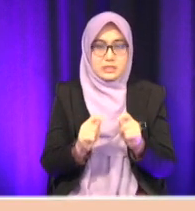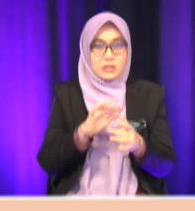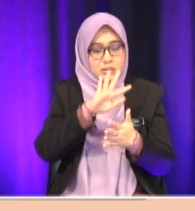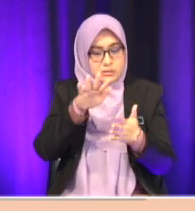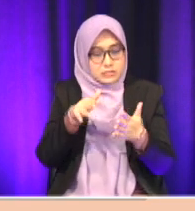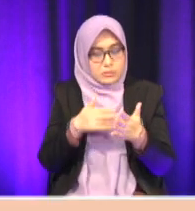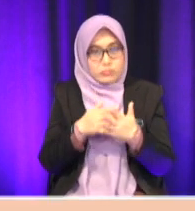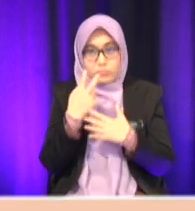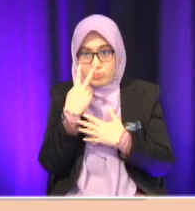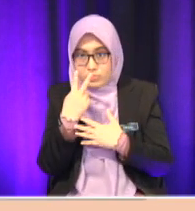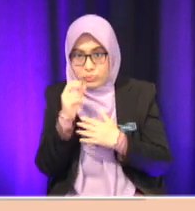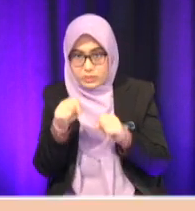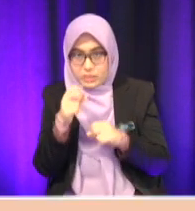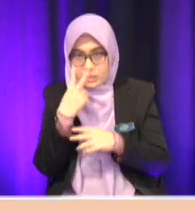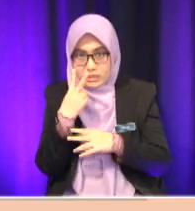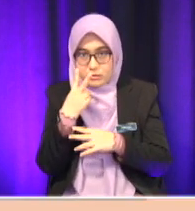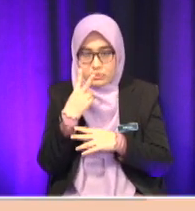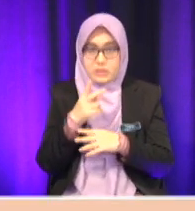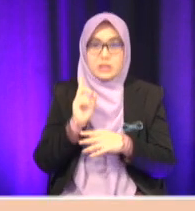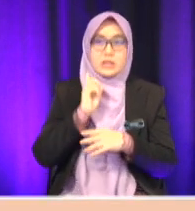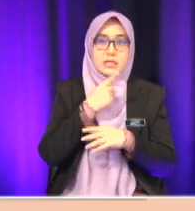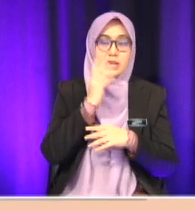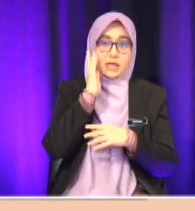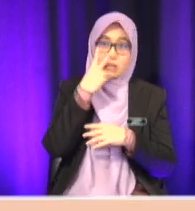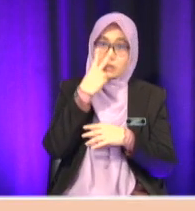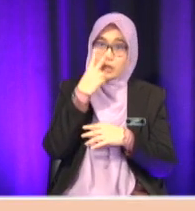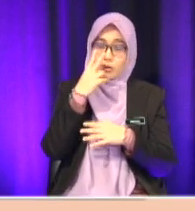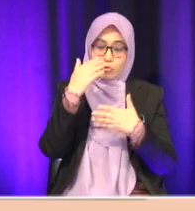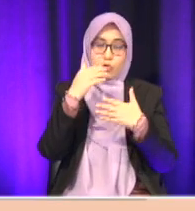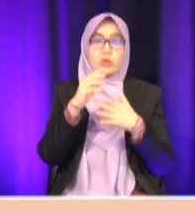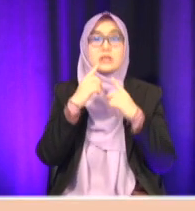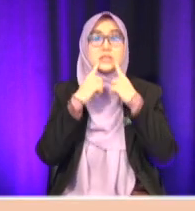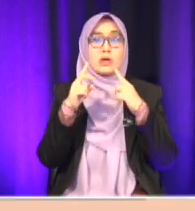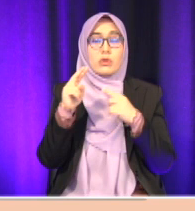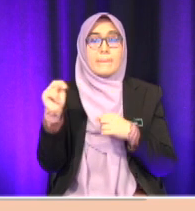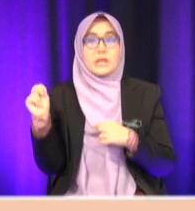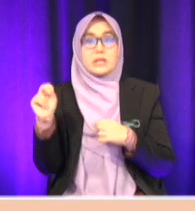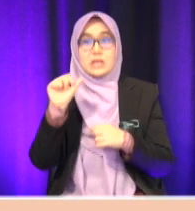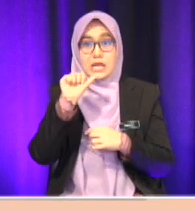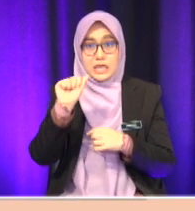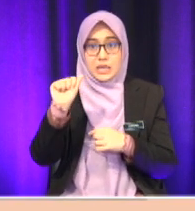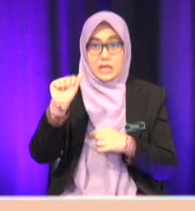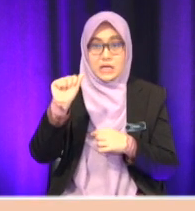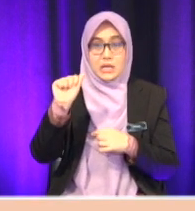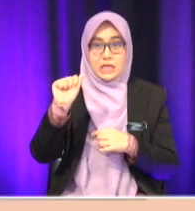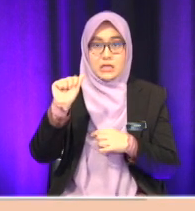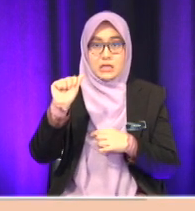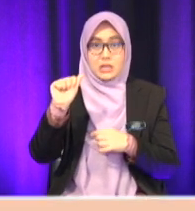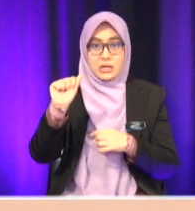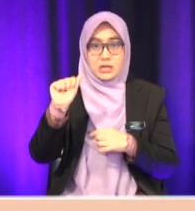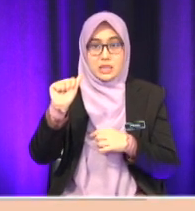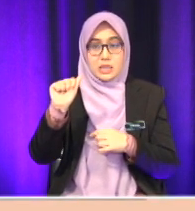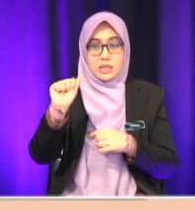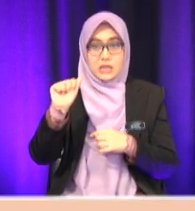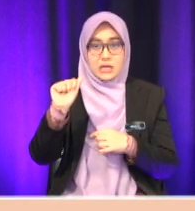So we are going over to the options, okay? The final 4 teams will go against each other. Final